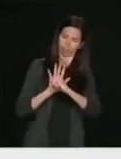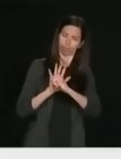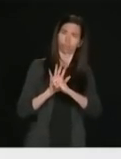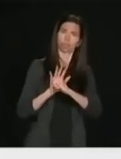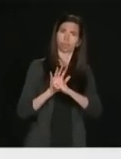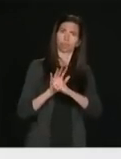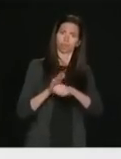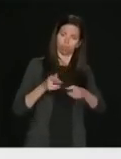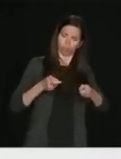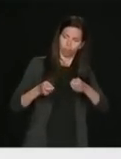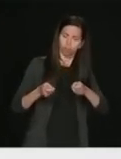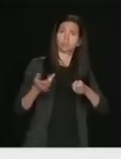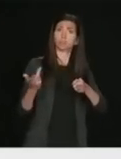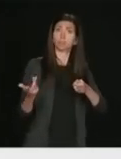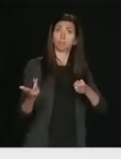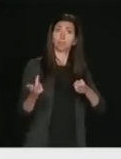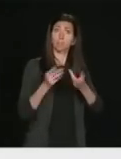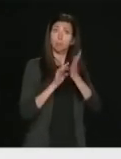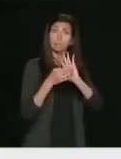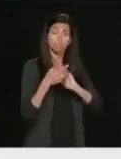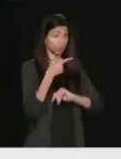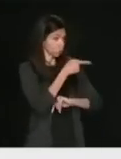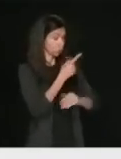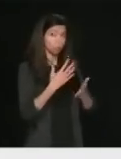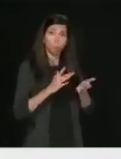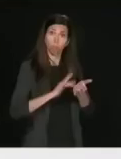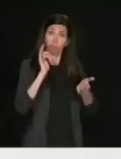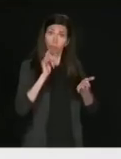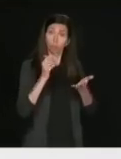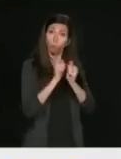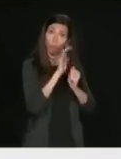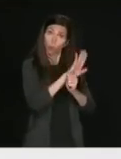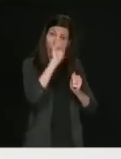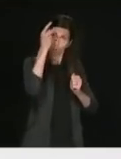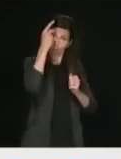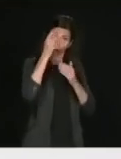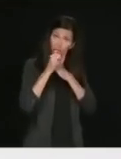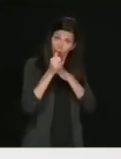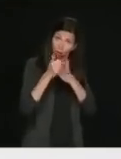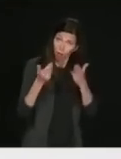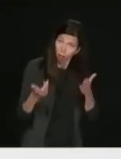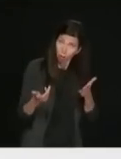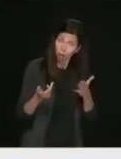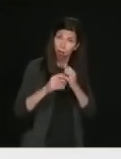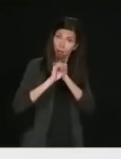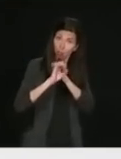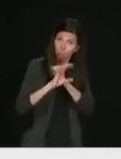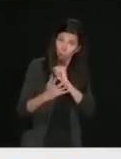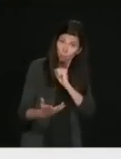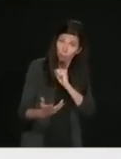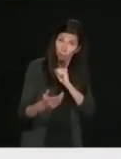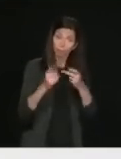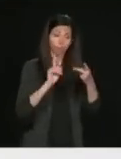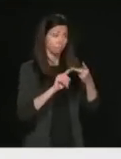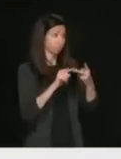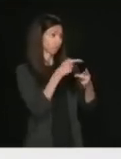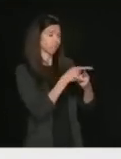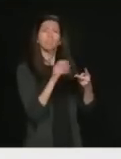useful to promote your campaign? And there's some Canadians that also say that it's not